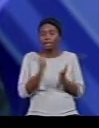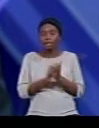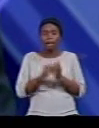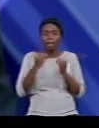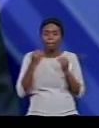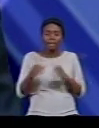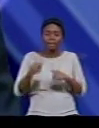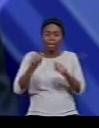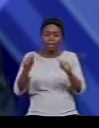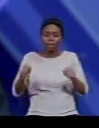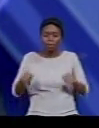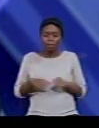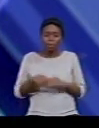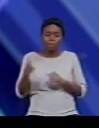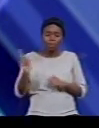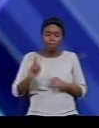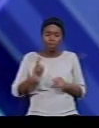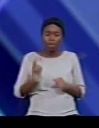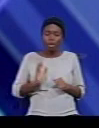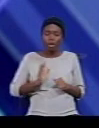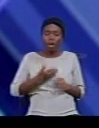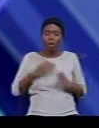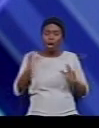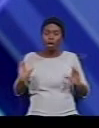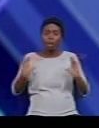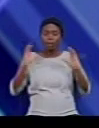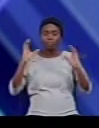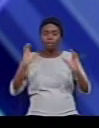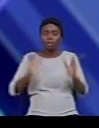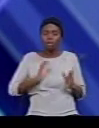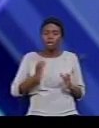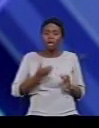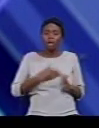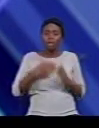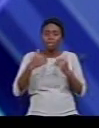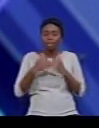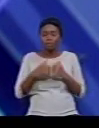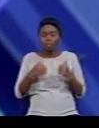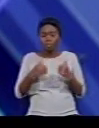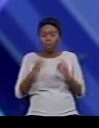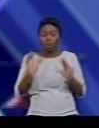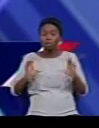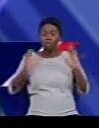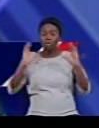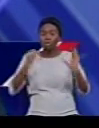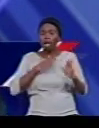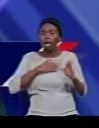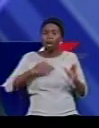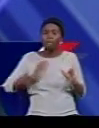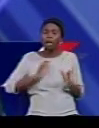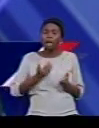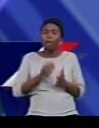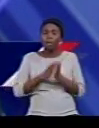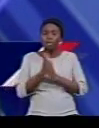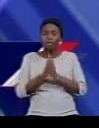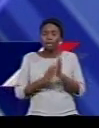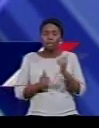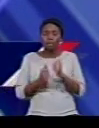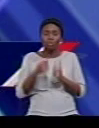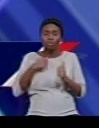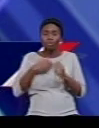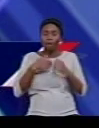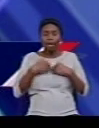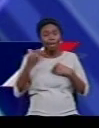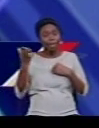area where our commitment, our consecration, and our zeal, which we had in the earlier